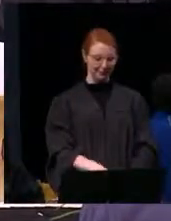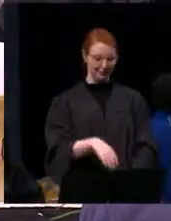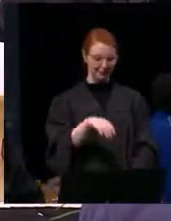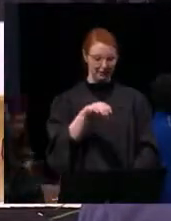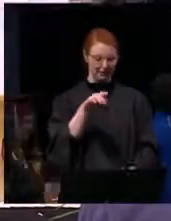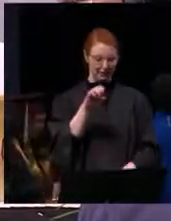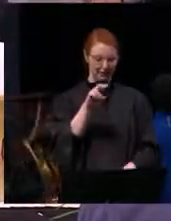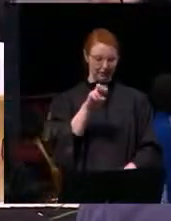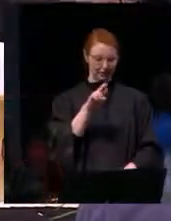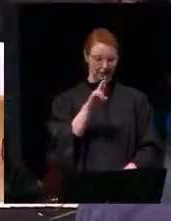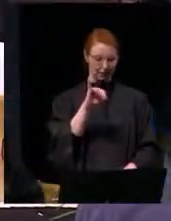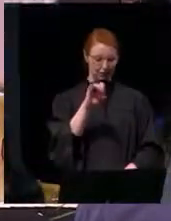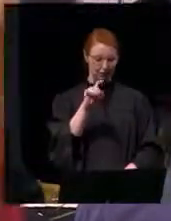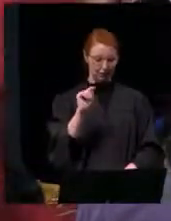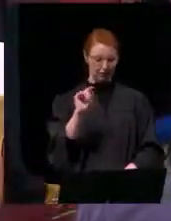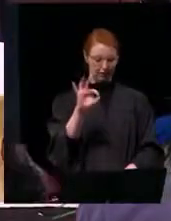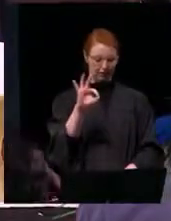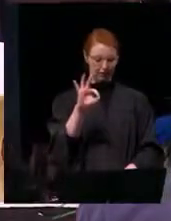Everett Glower.